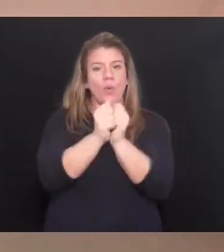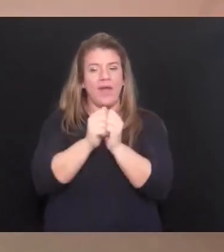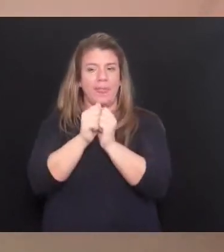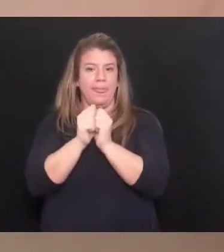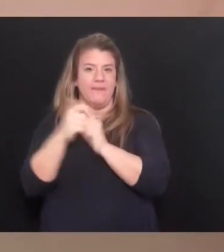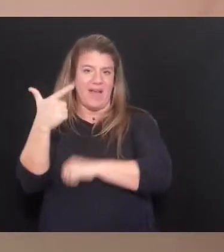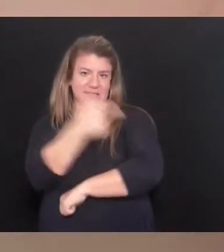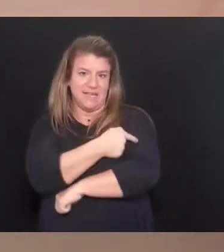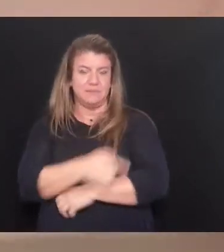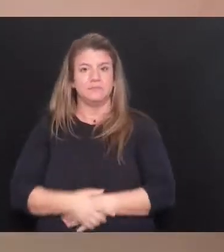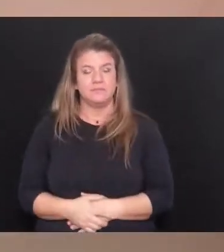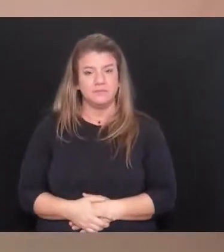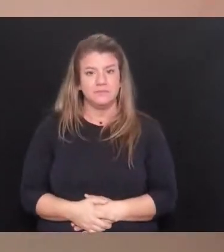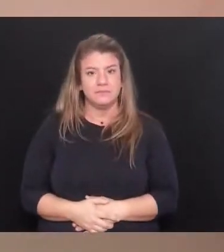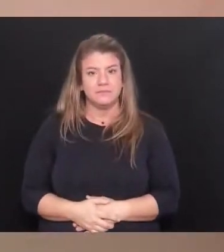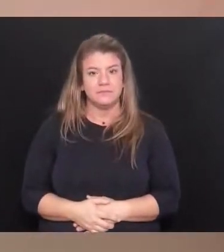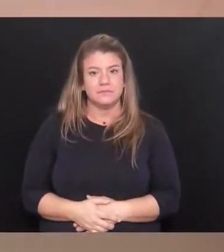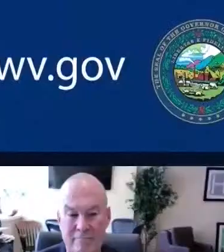vaccine.